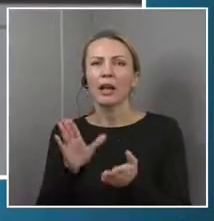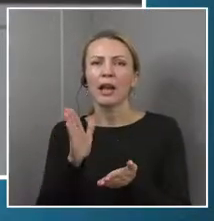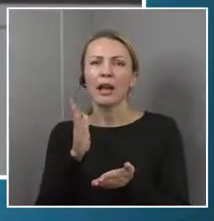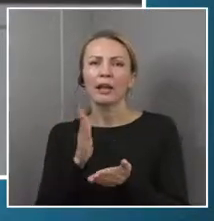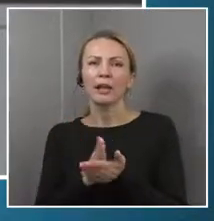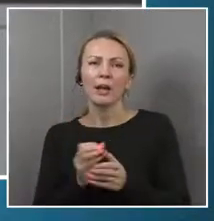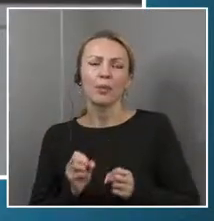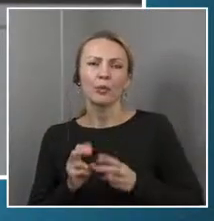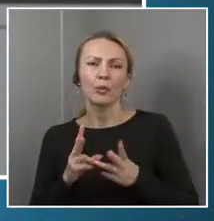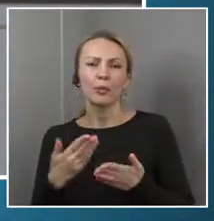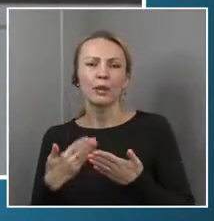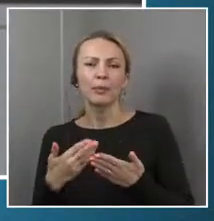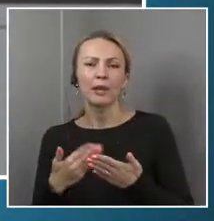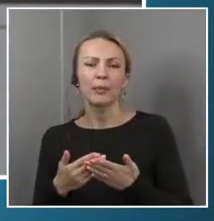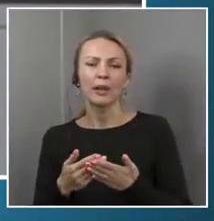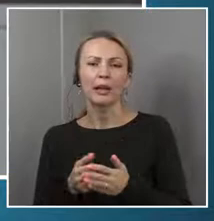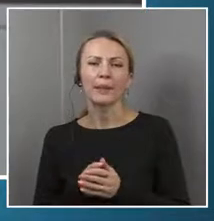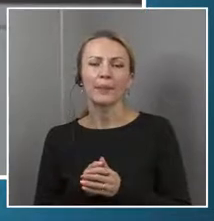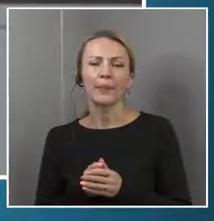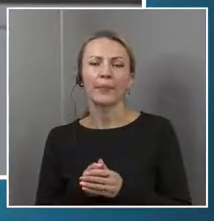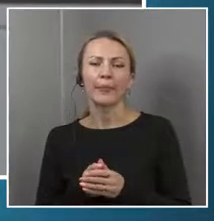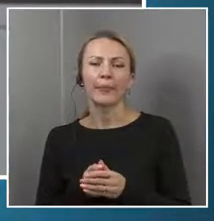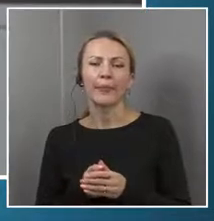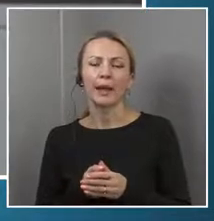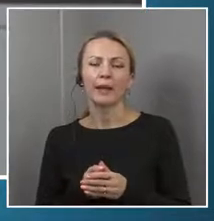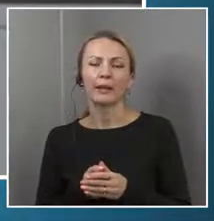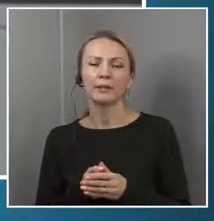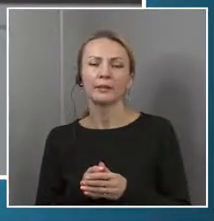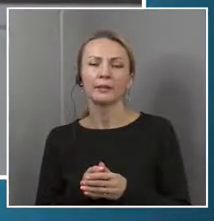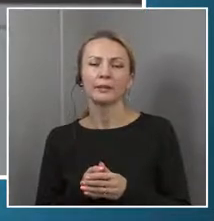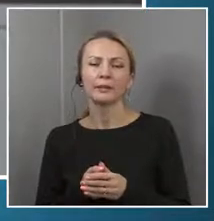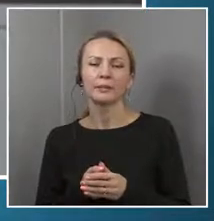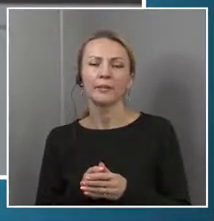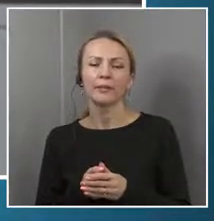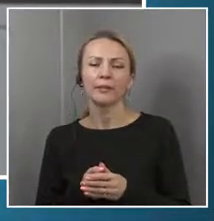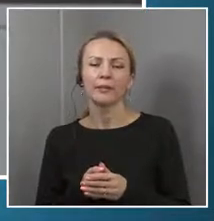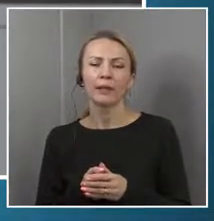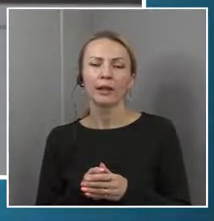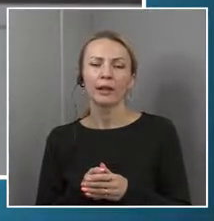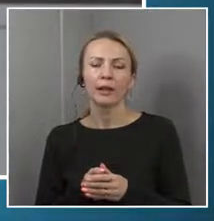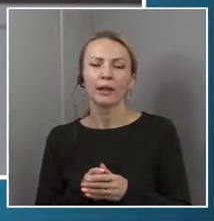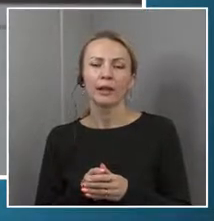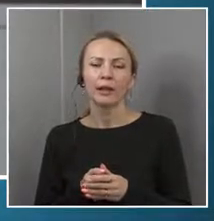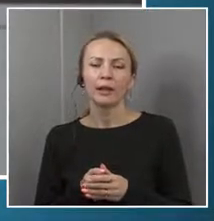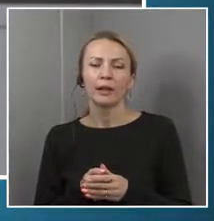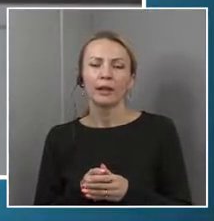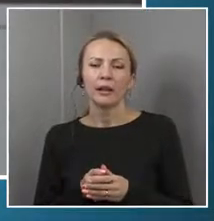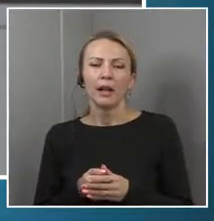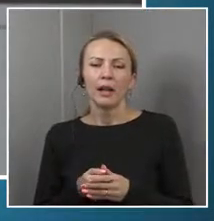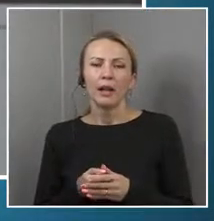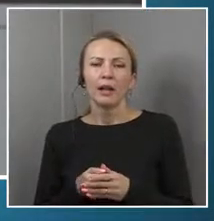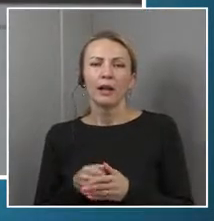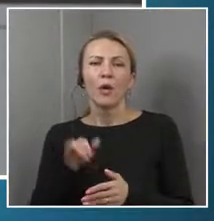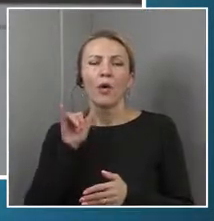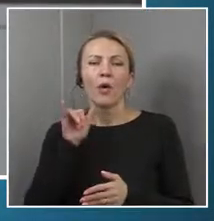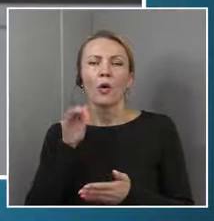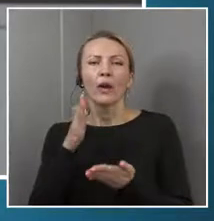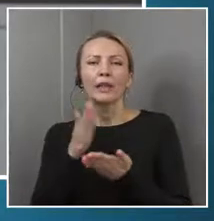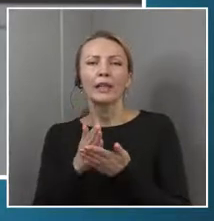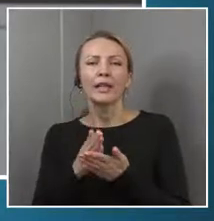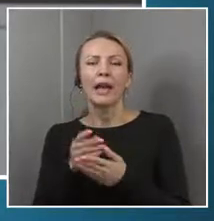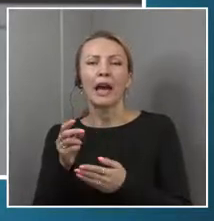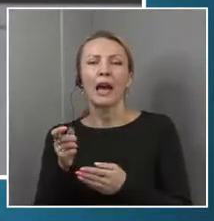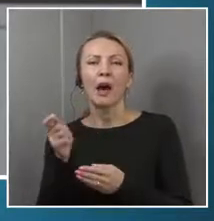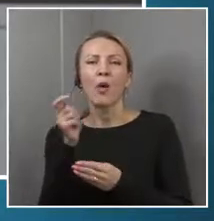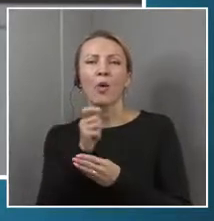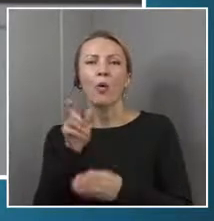Schiller's paintings are very expensive, and his subjects are often a bit disturbing.